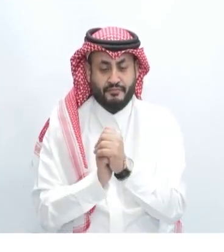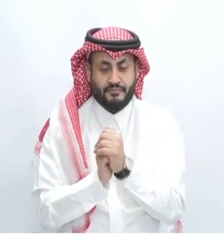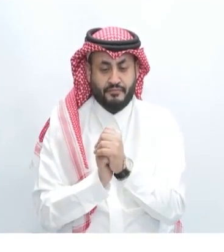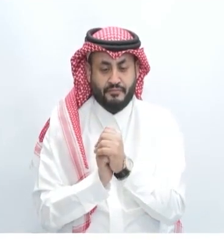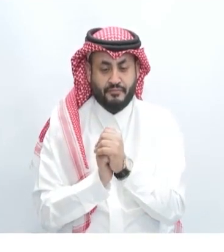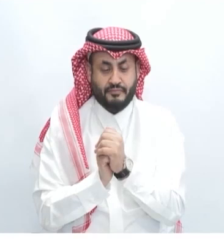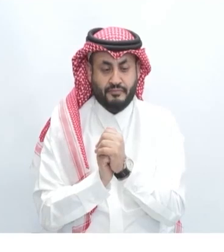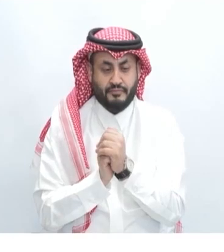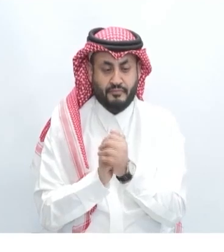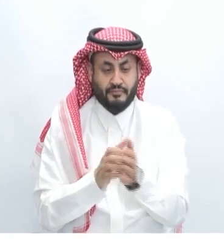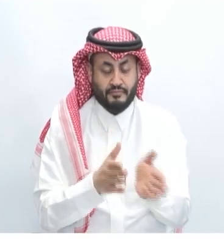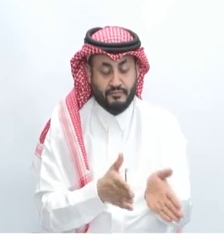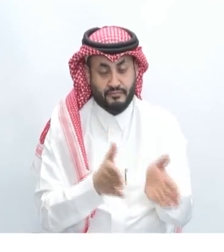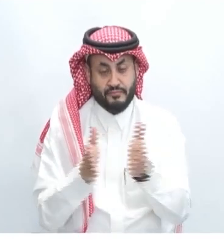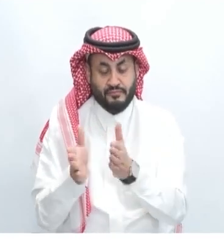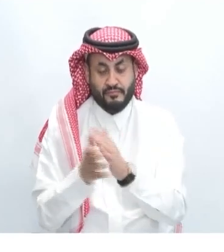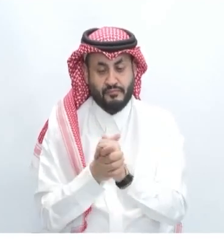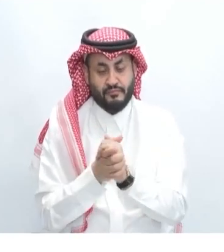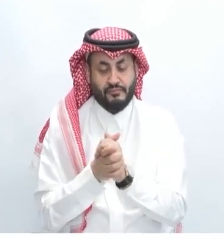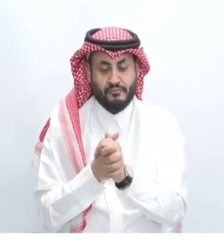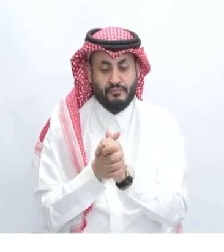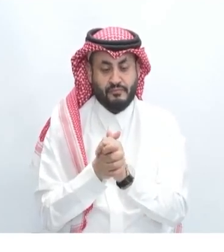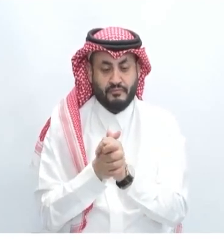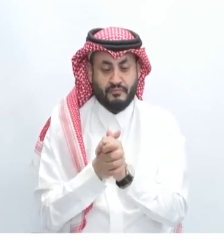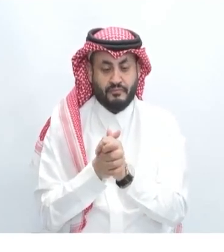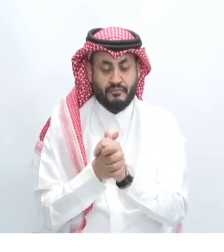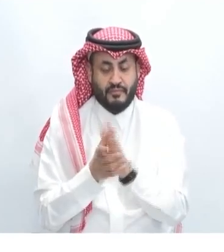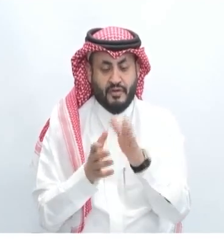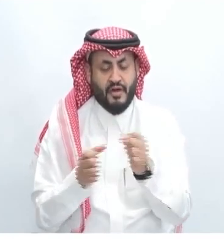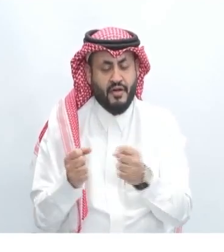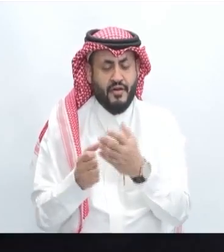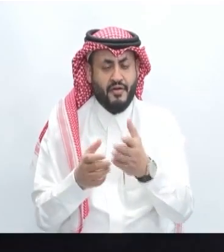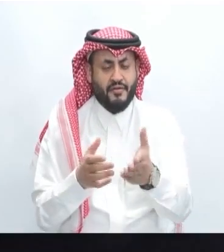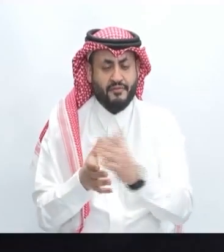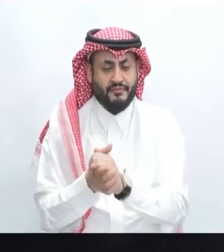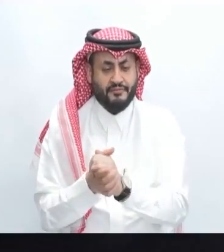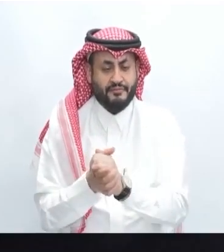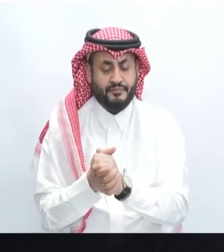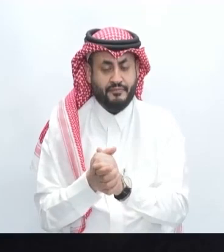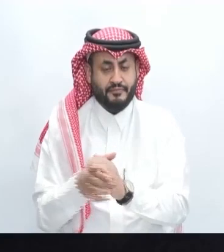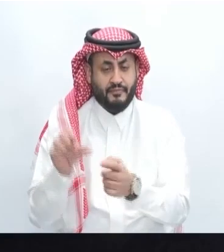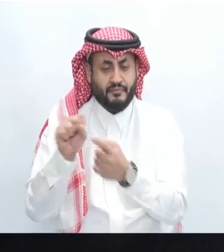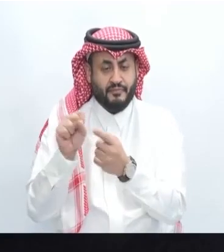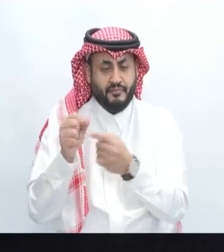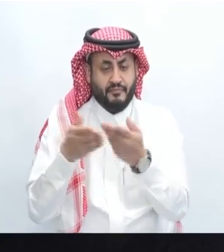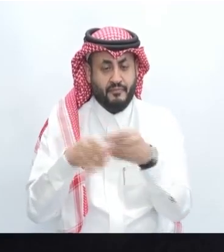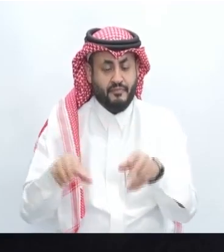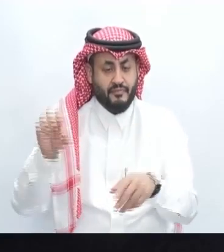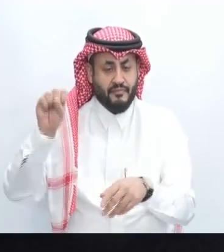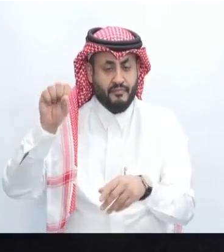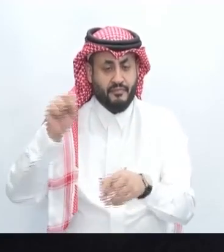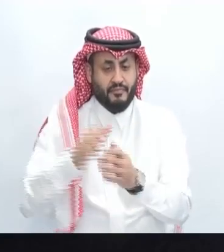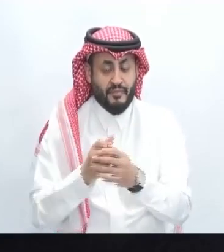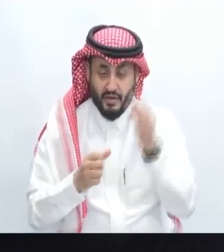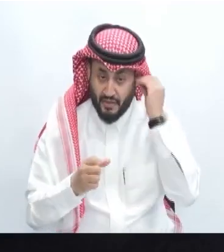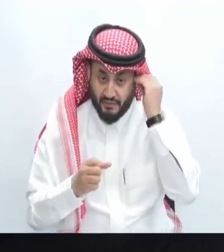here. And also we did another exercise with words that ends with S letter, and we learn how